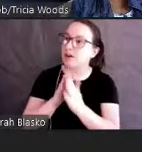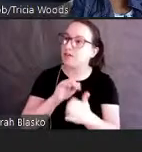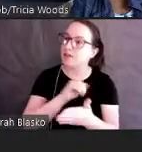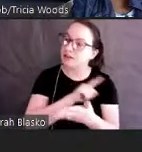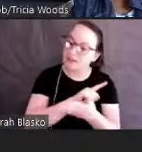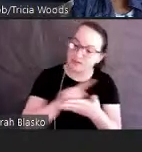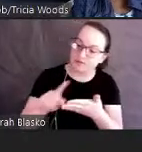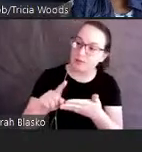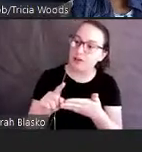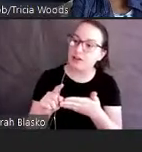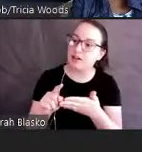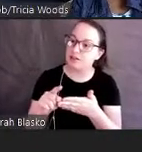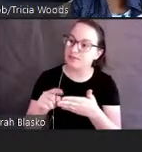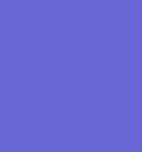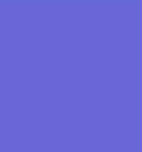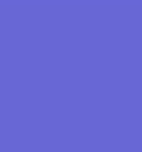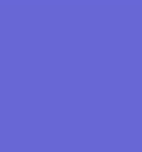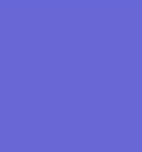In Christ I pray, amen.